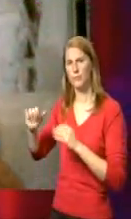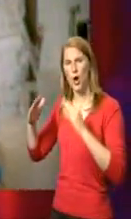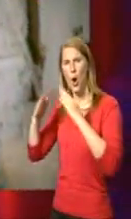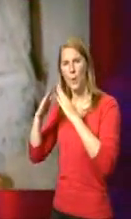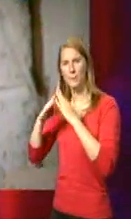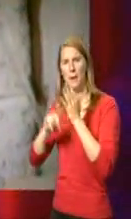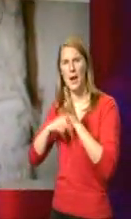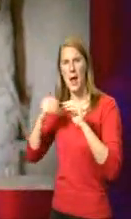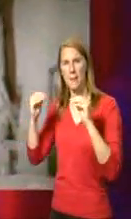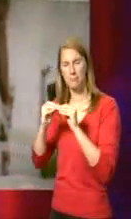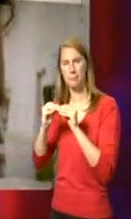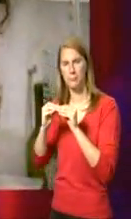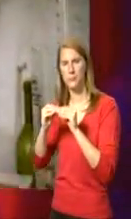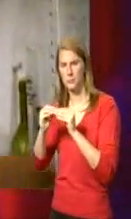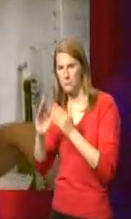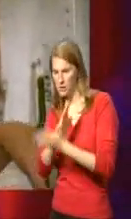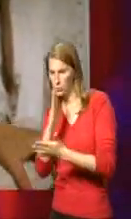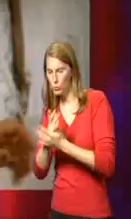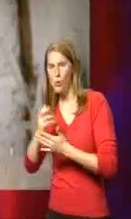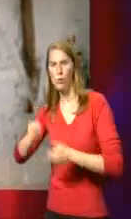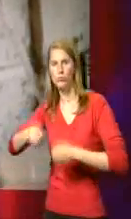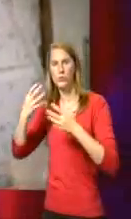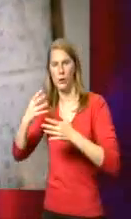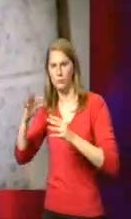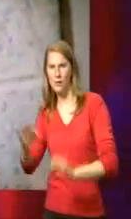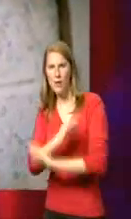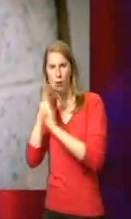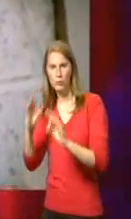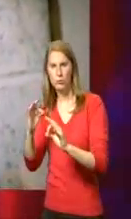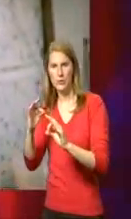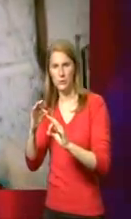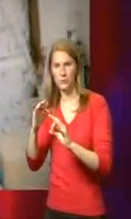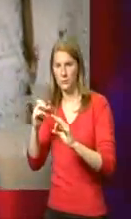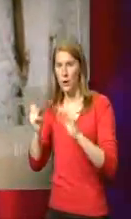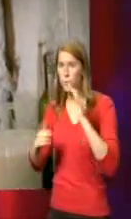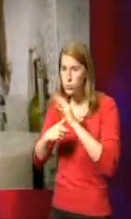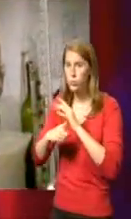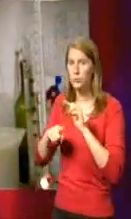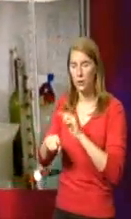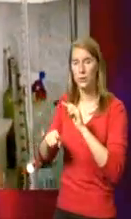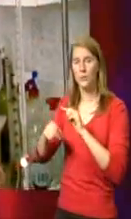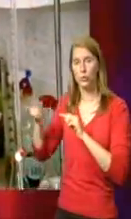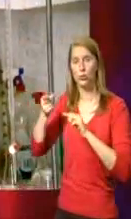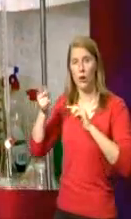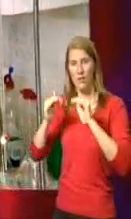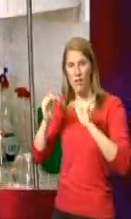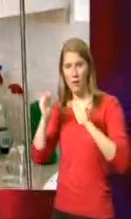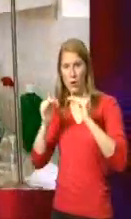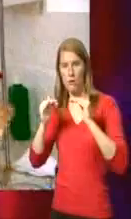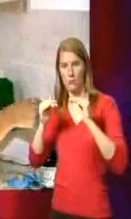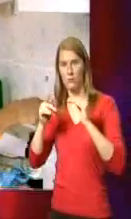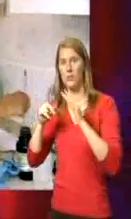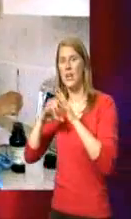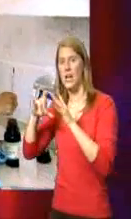accurate. As important as the sugar levels is the acidity in grapes, which gives wine its freshness. The two must balance.